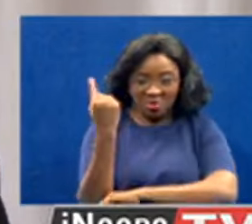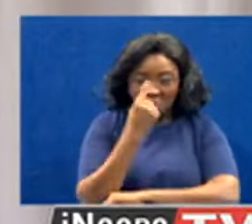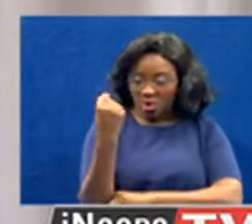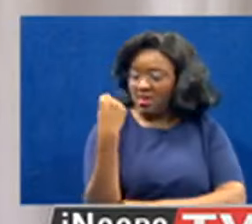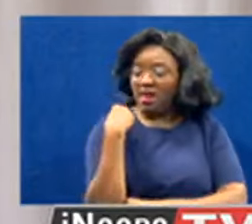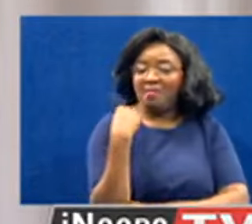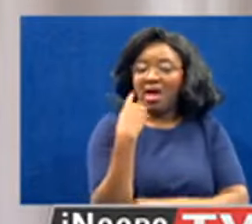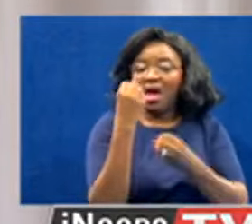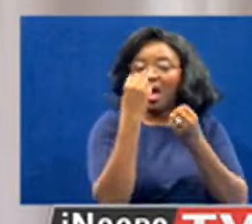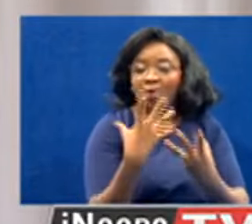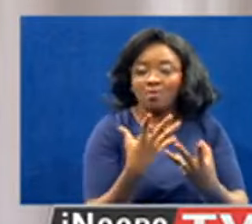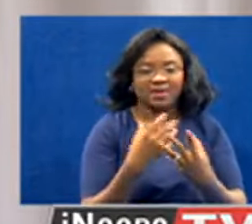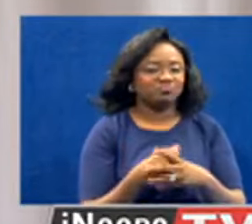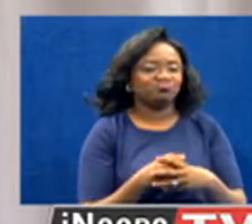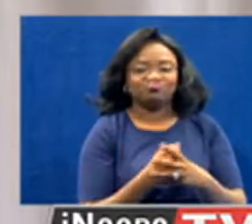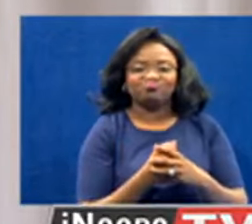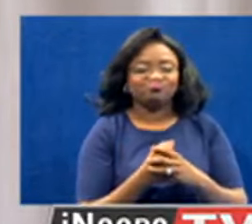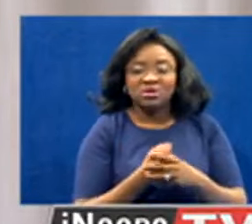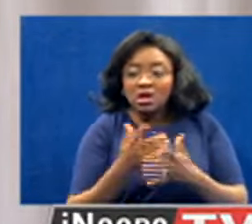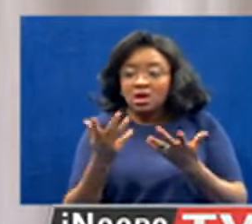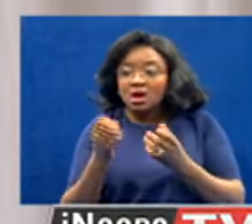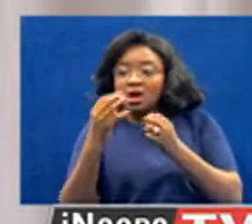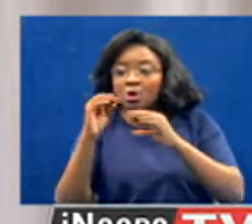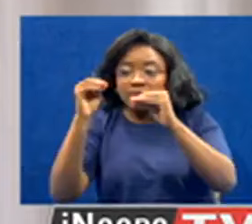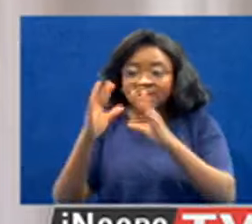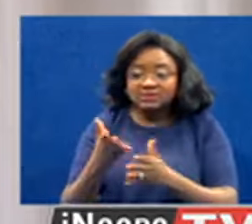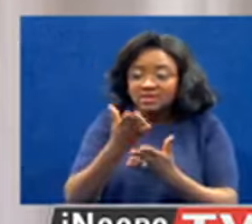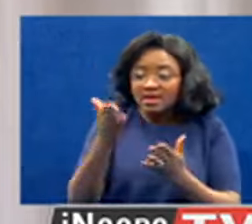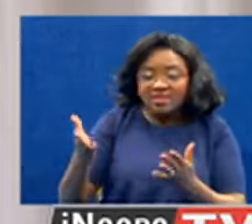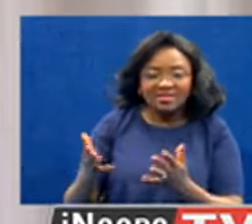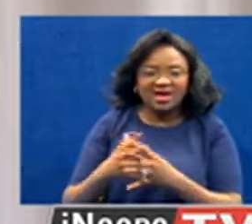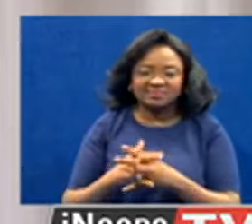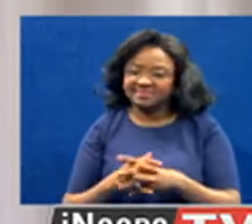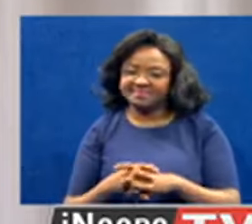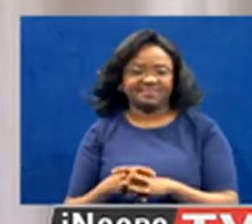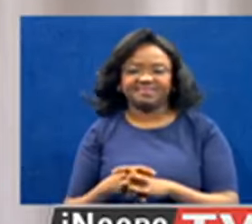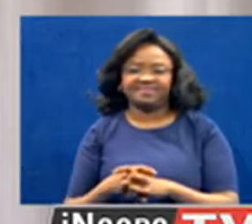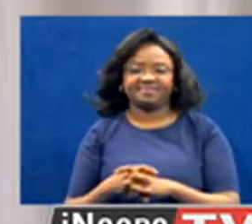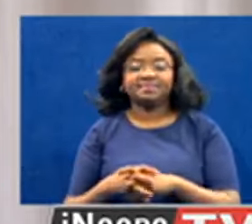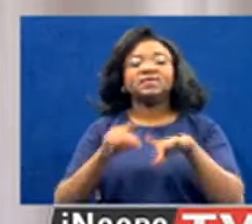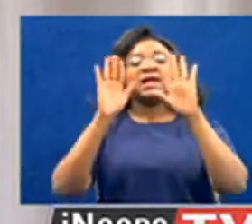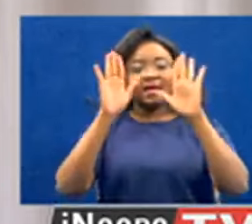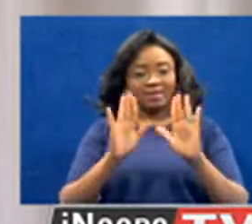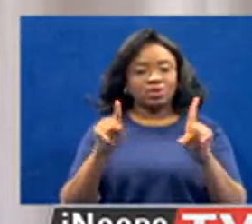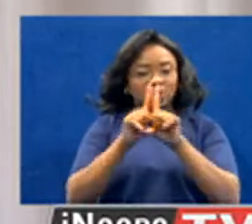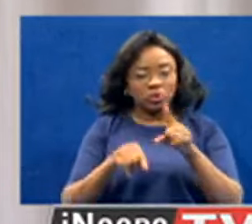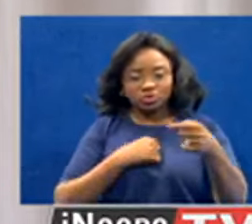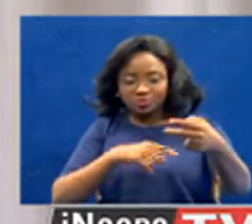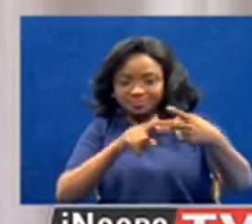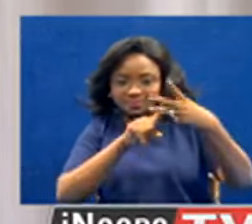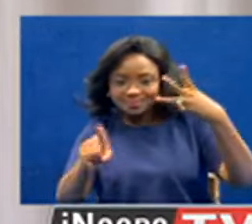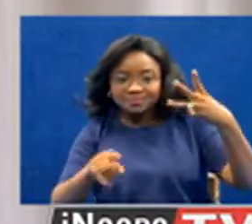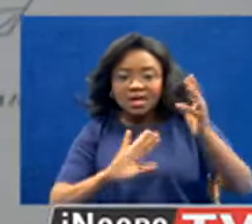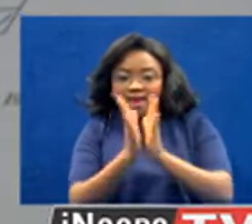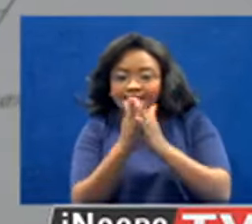only about the number of teachers who are available to teach. There are so many other things that you need to know. How many books do we have in